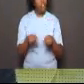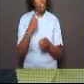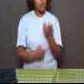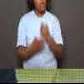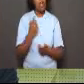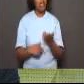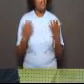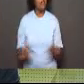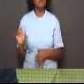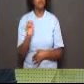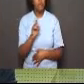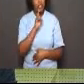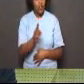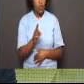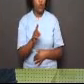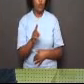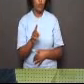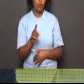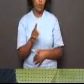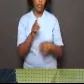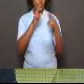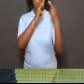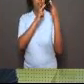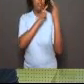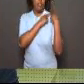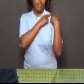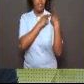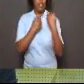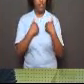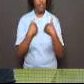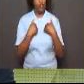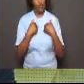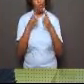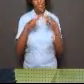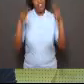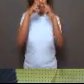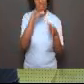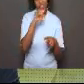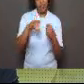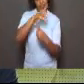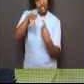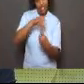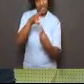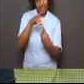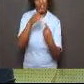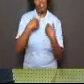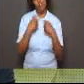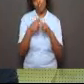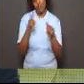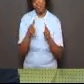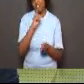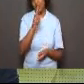talked today about the differences of authority between the federal and